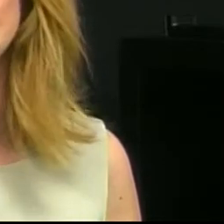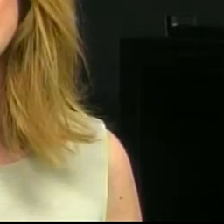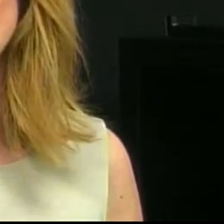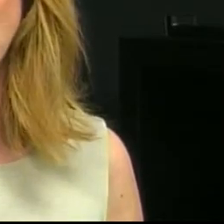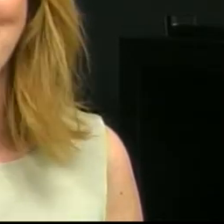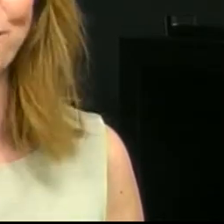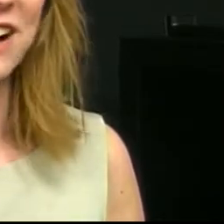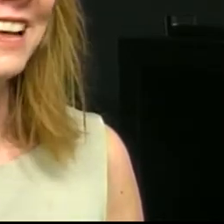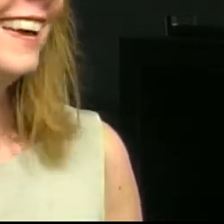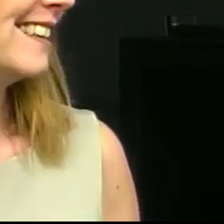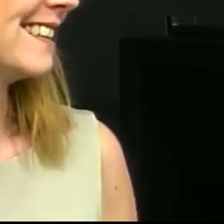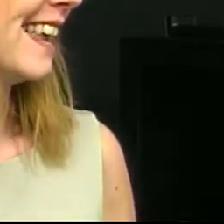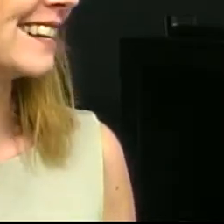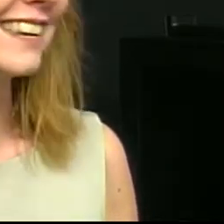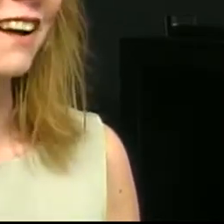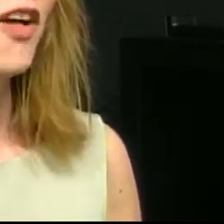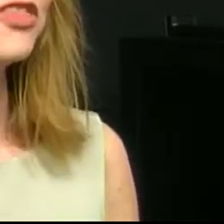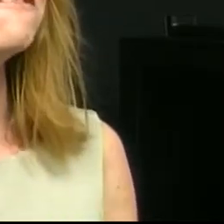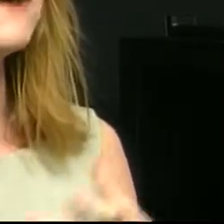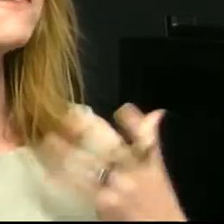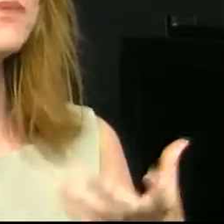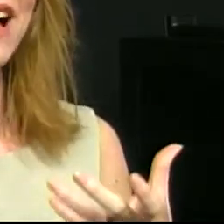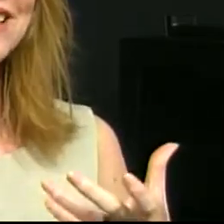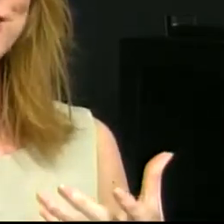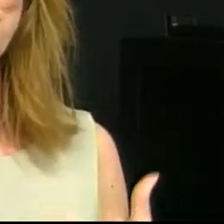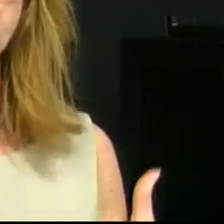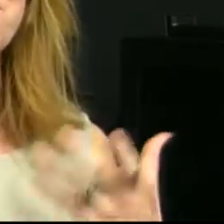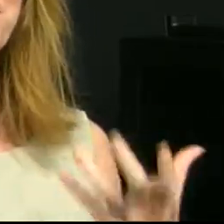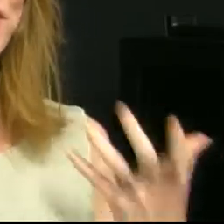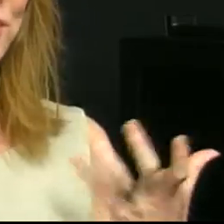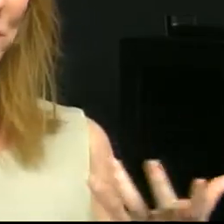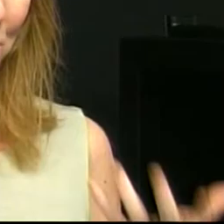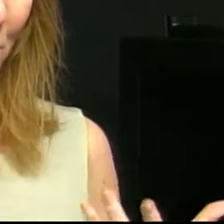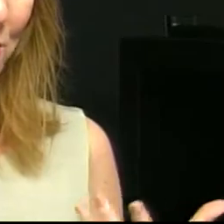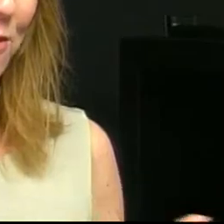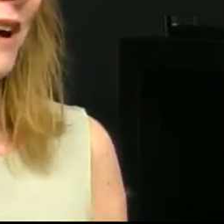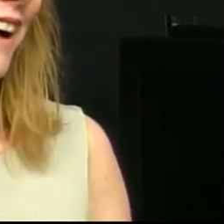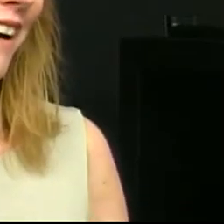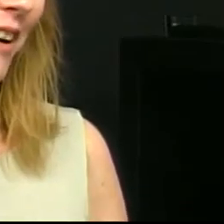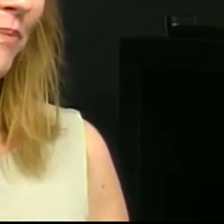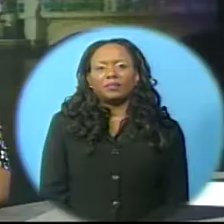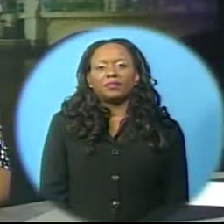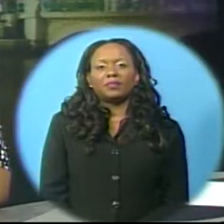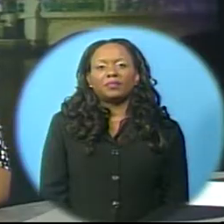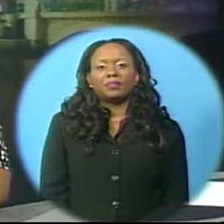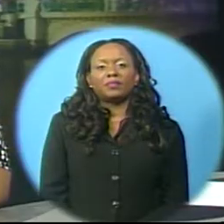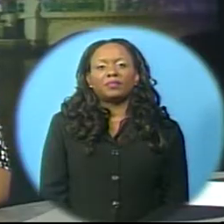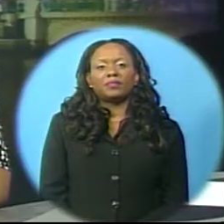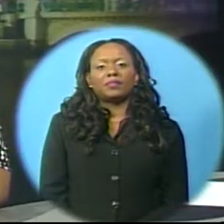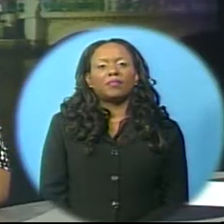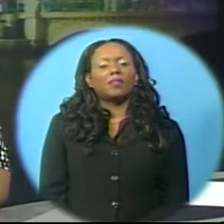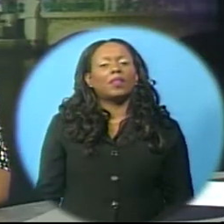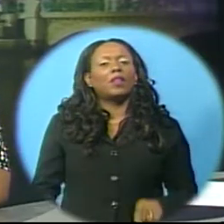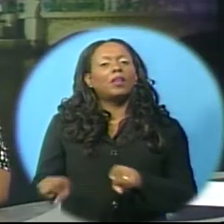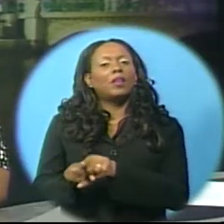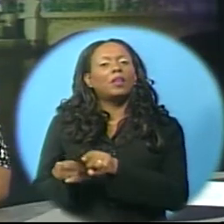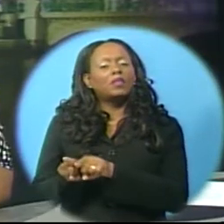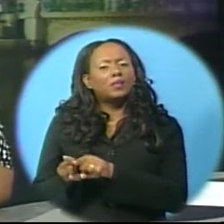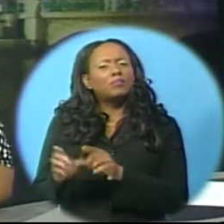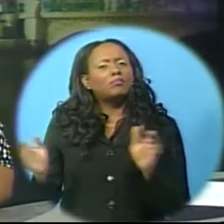Gilly and the team have is selecting the very best from a very good crop. And the High Commissioner is